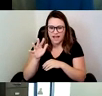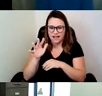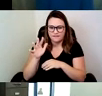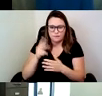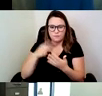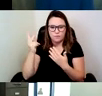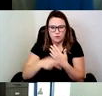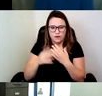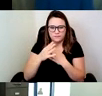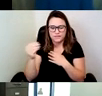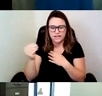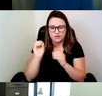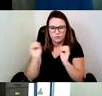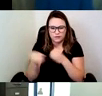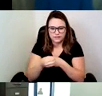and organizations.